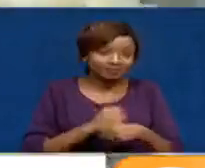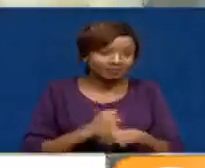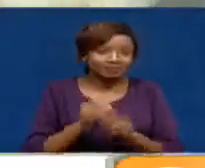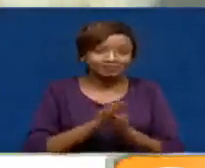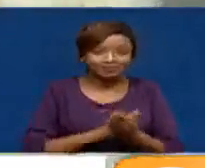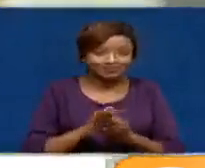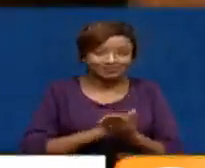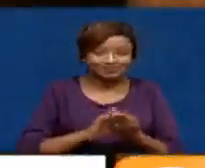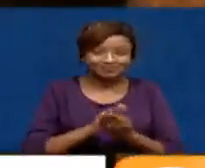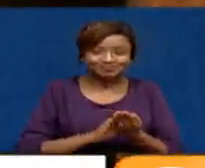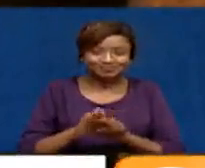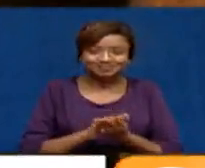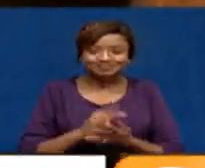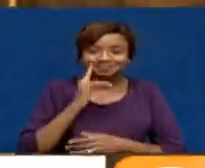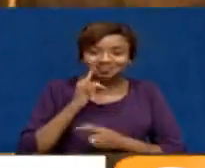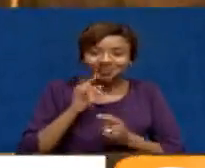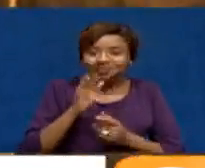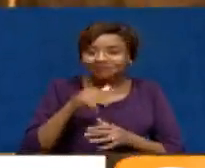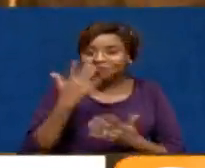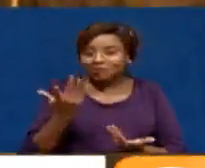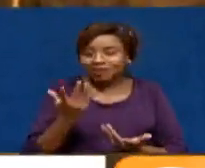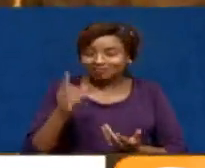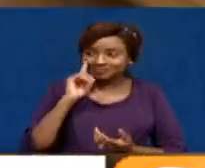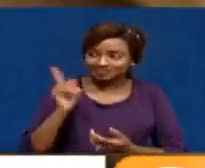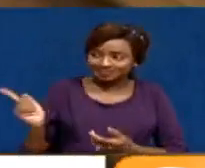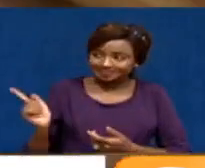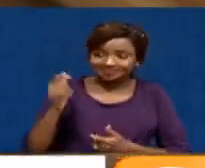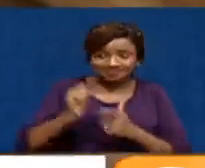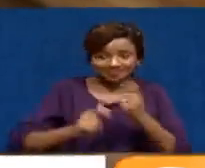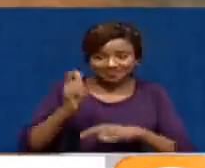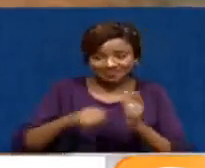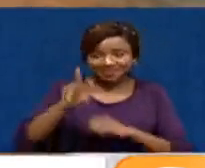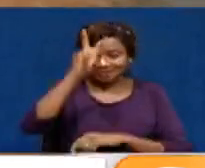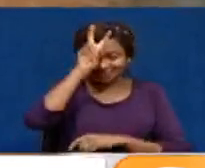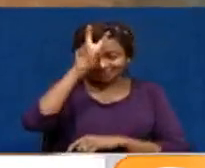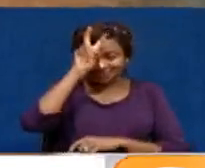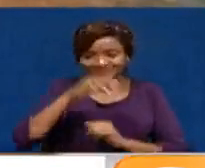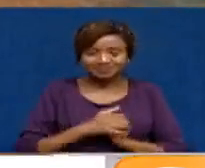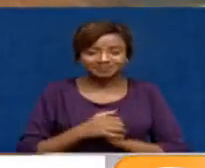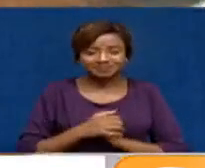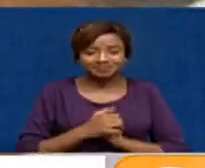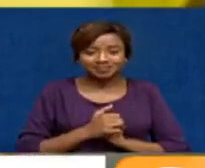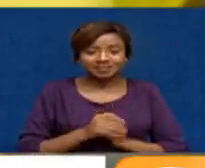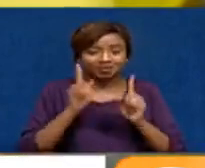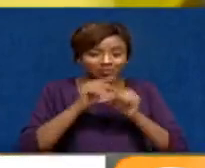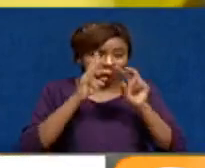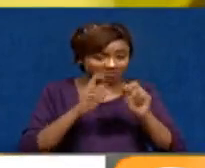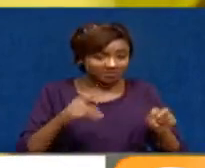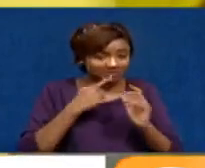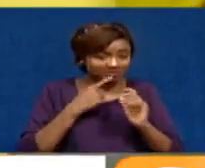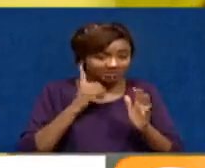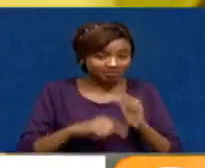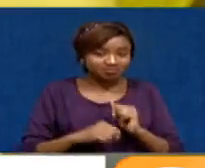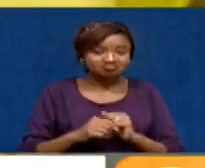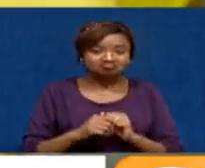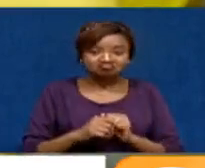soap is made from, get this, goat milk. Dermatologists and other researchers have actually proven that goat milk